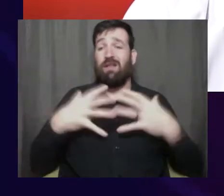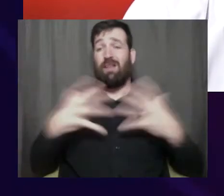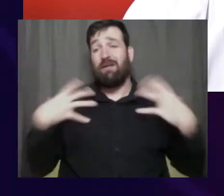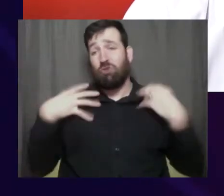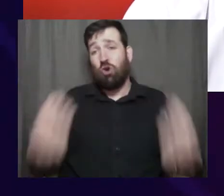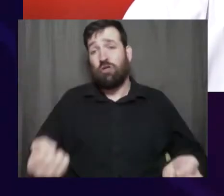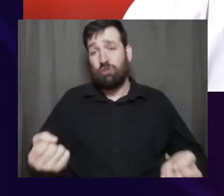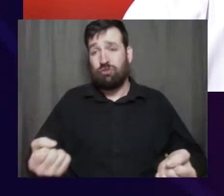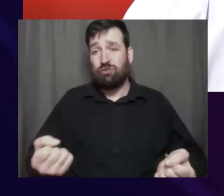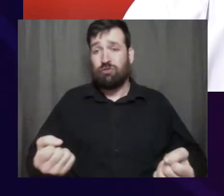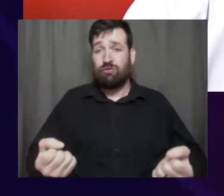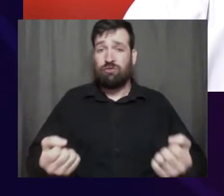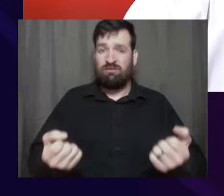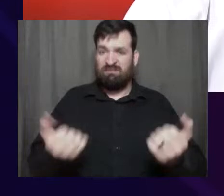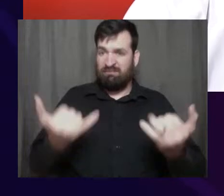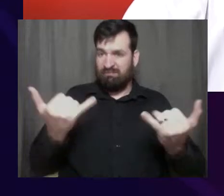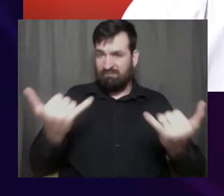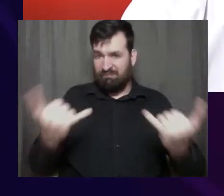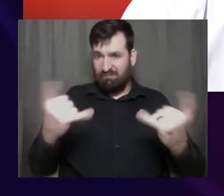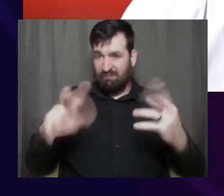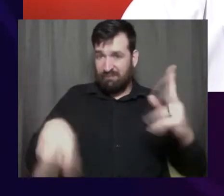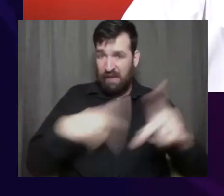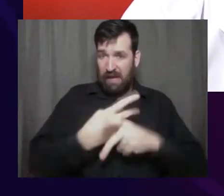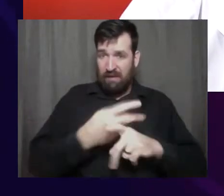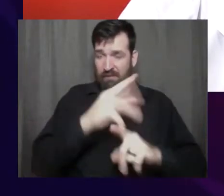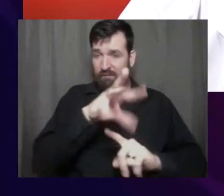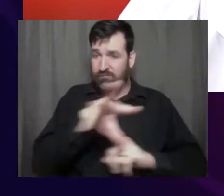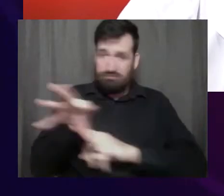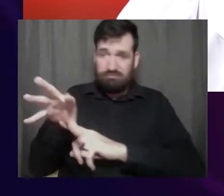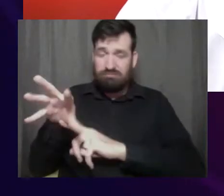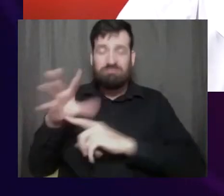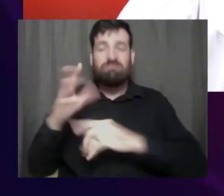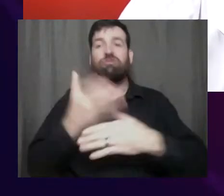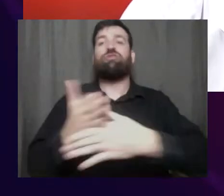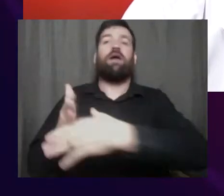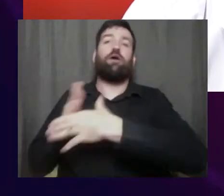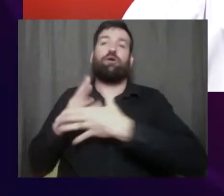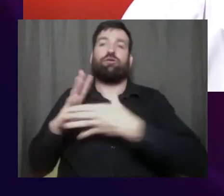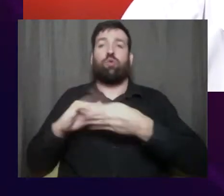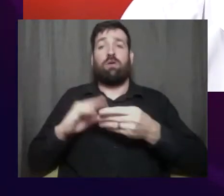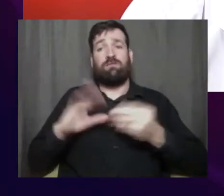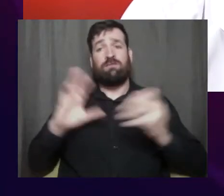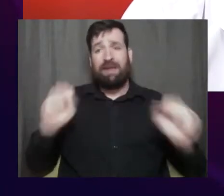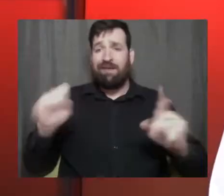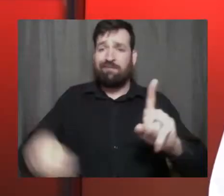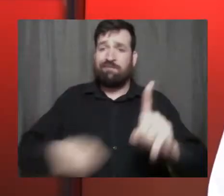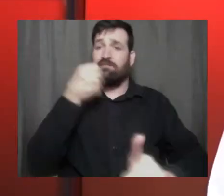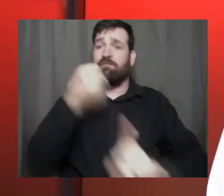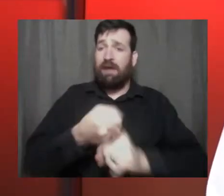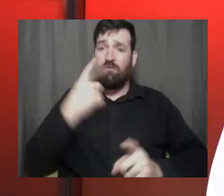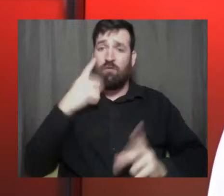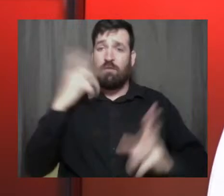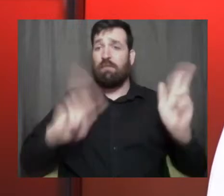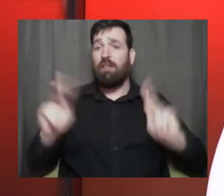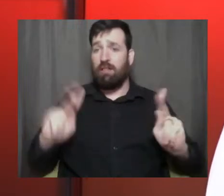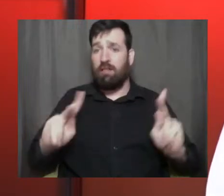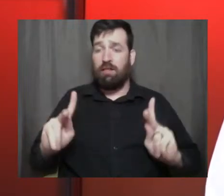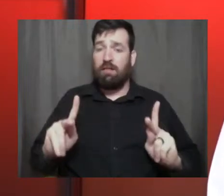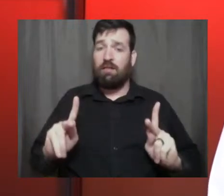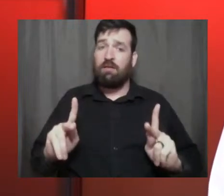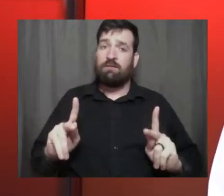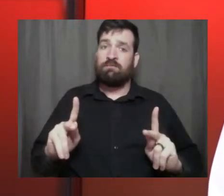like this and share your story with so many people. And I think this can have a tremendous impact for people, just to make these